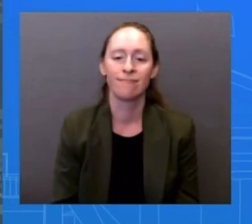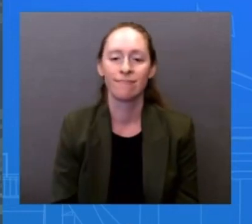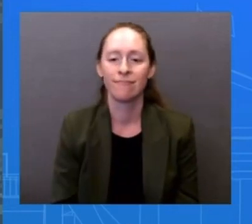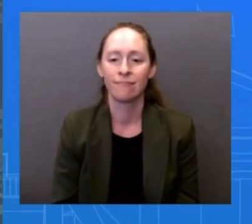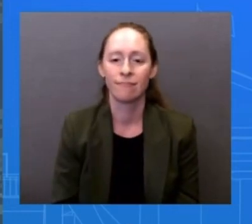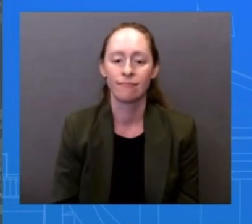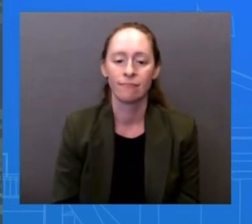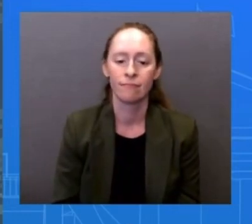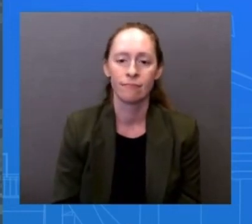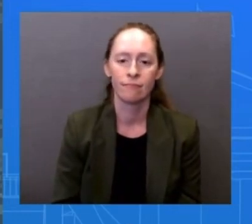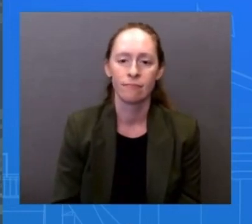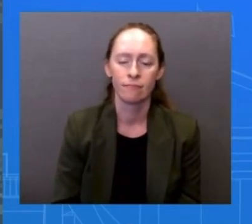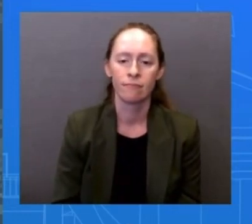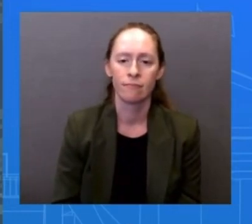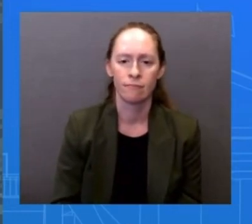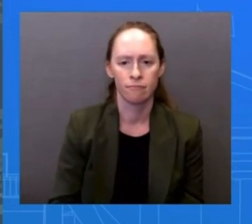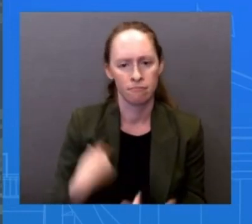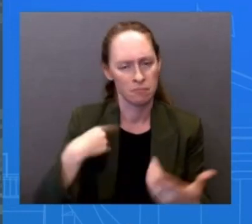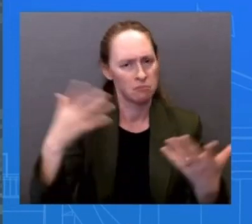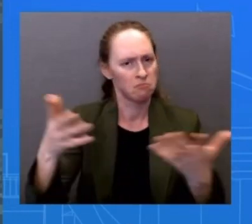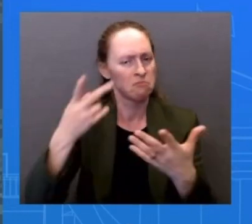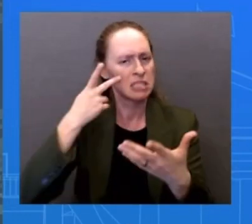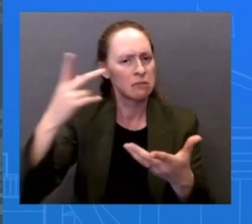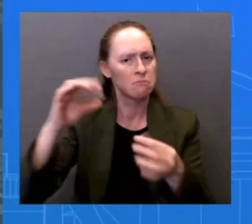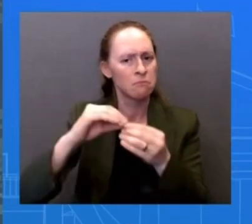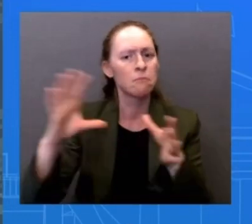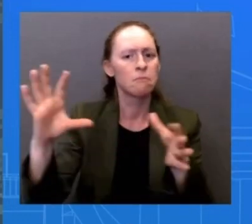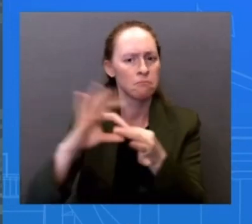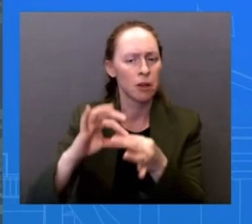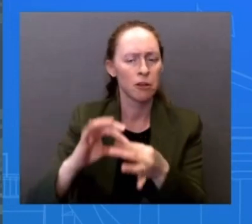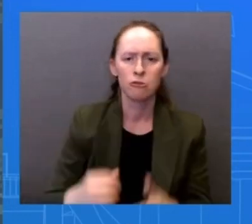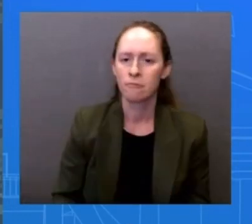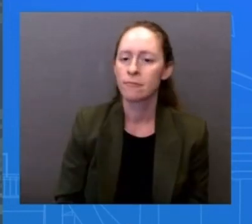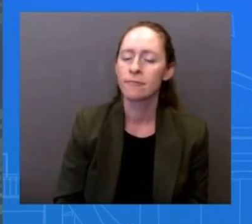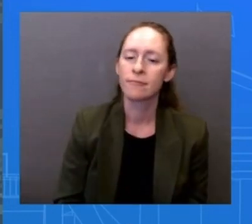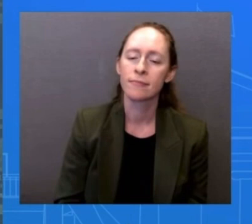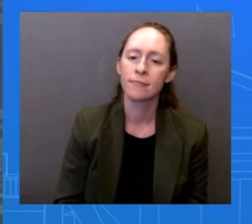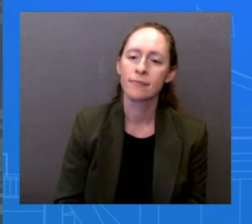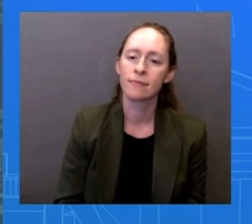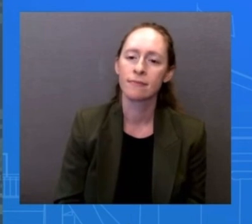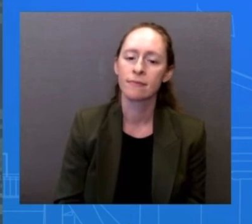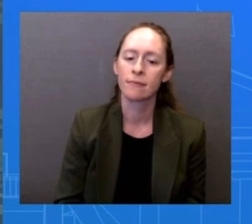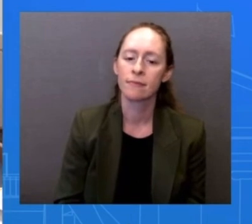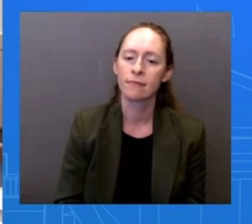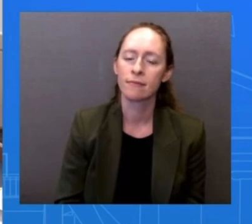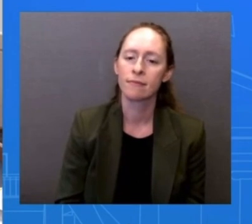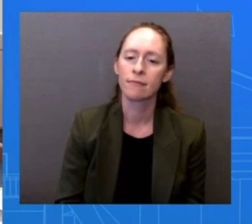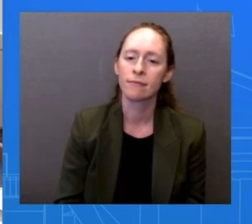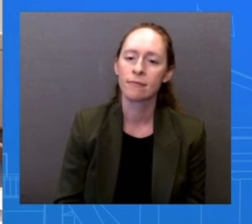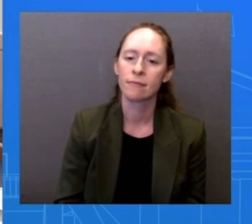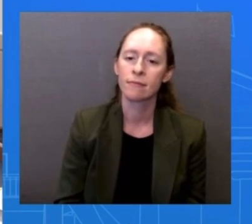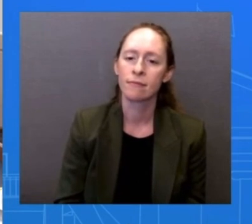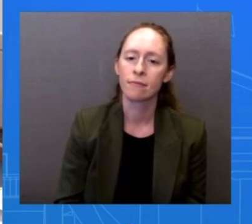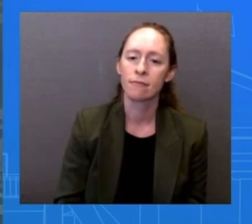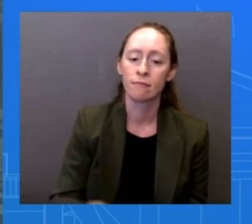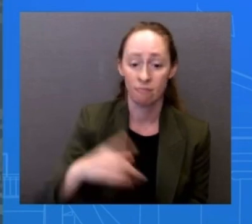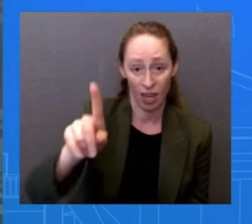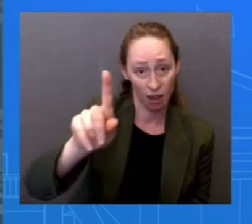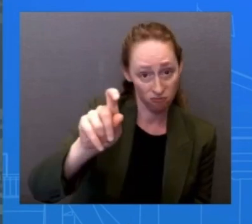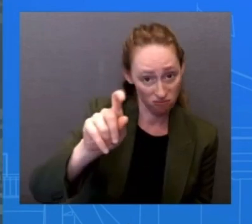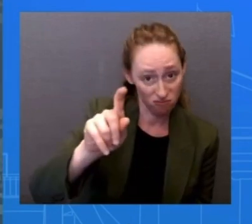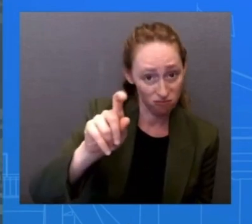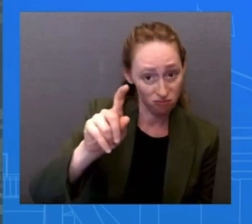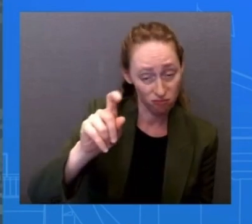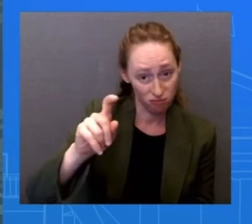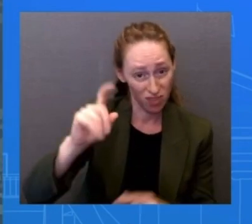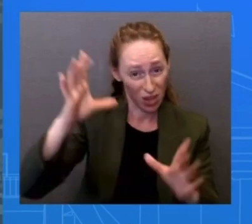Thanks, Green. Following up on your topper, does President Biden favor any limits on abortion? We've